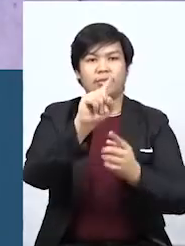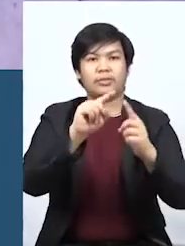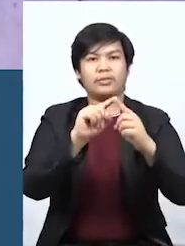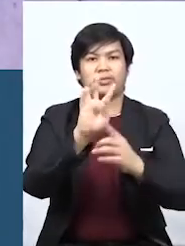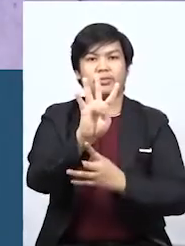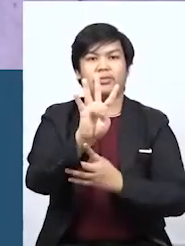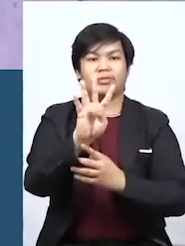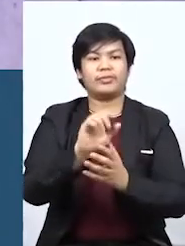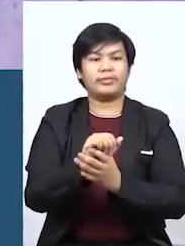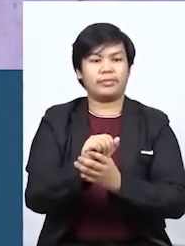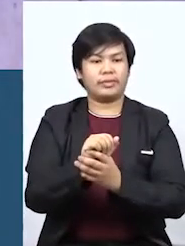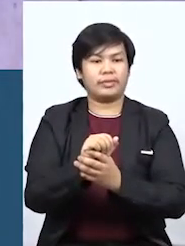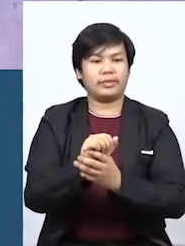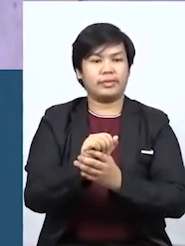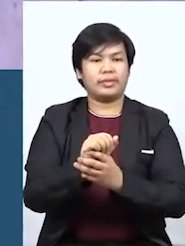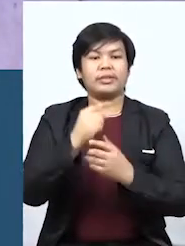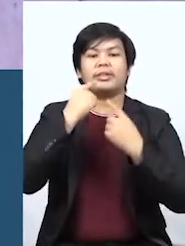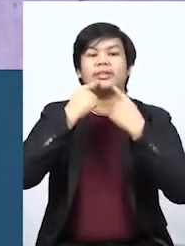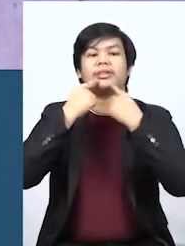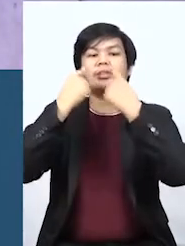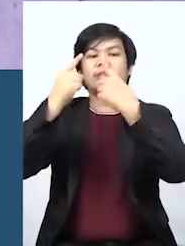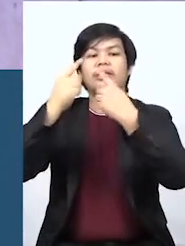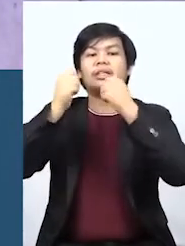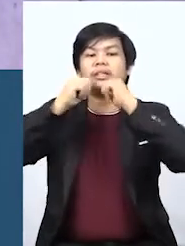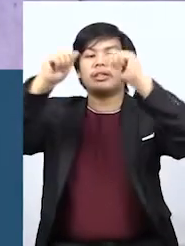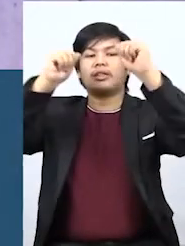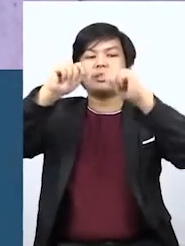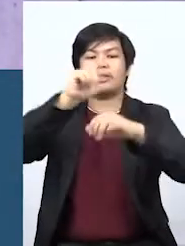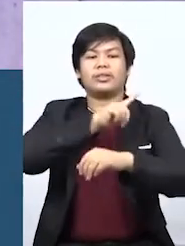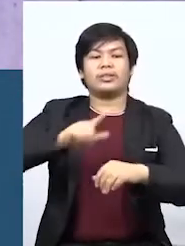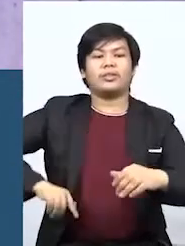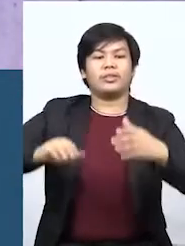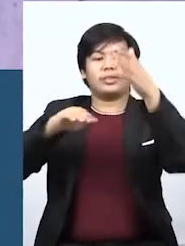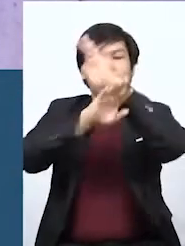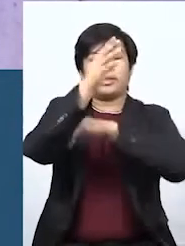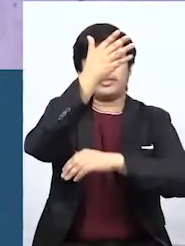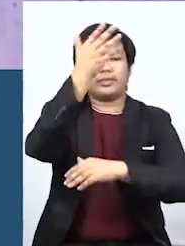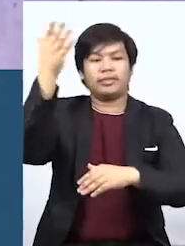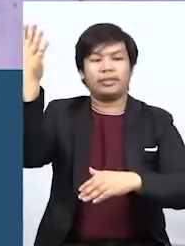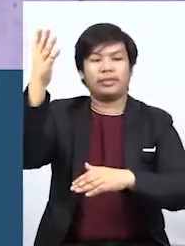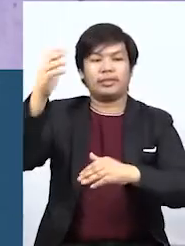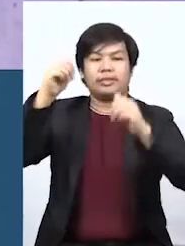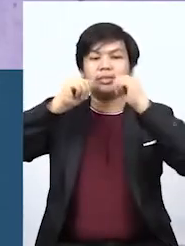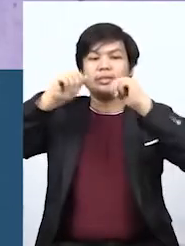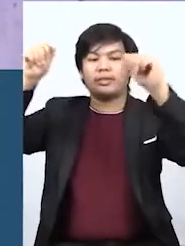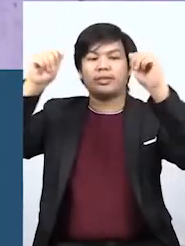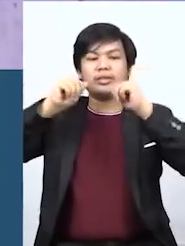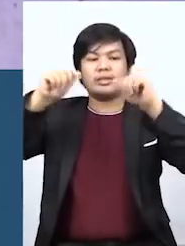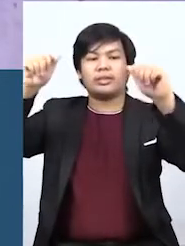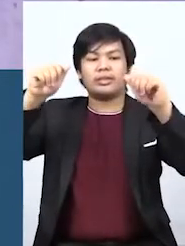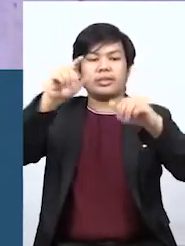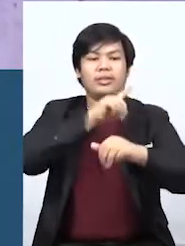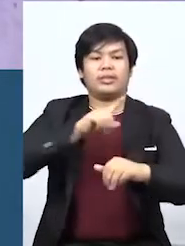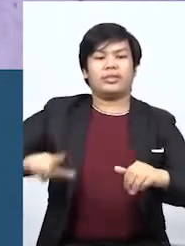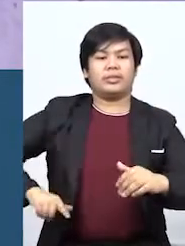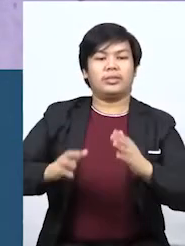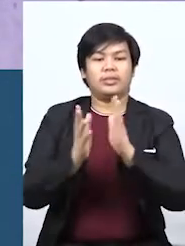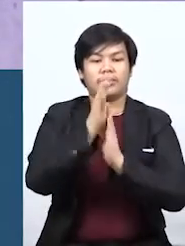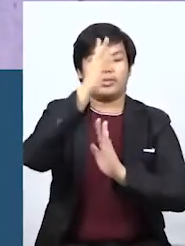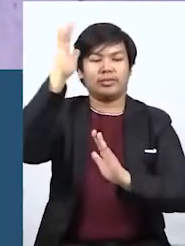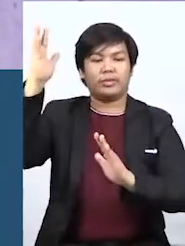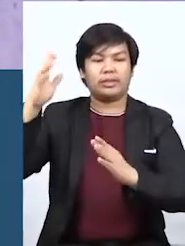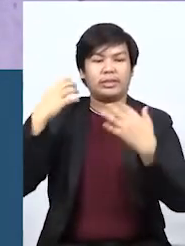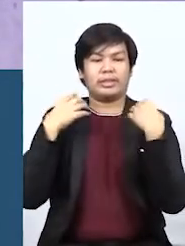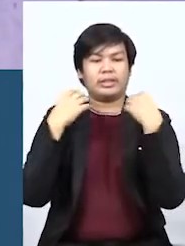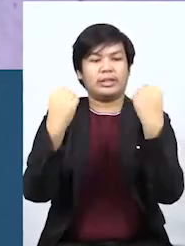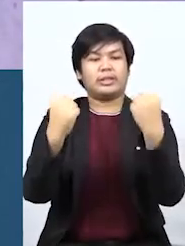F ascribe to the Lord Oh heavenly beings ascribe to the Lord glory and strength